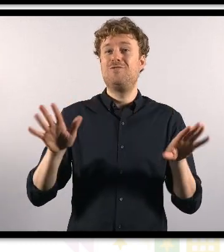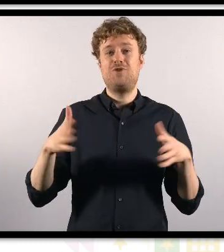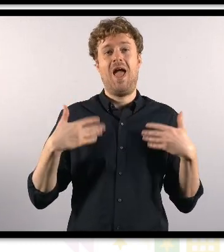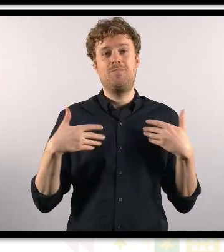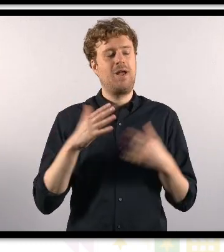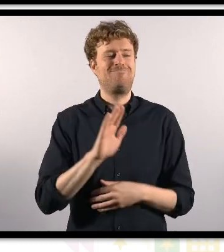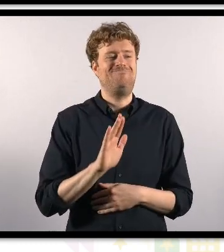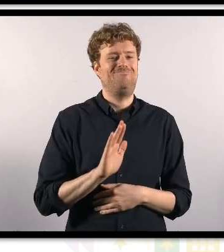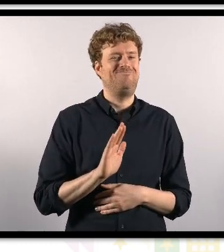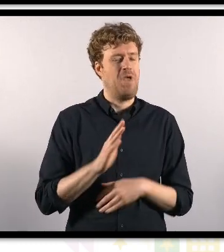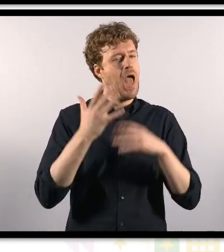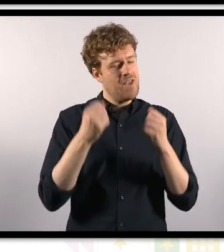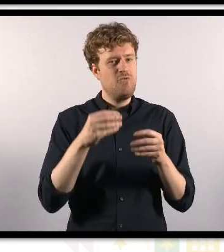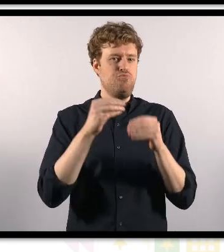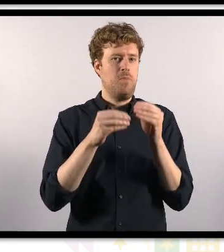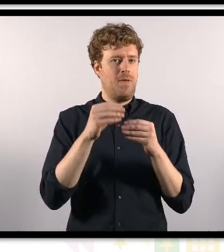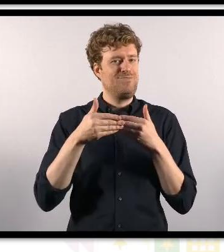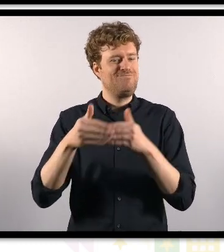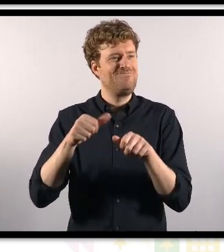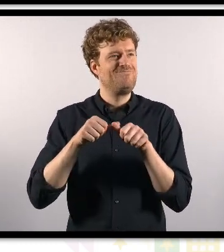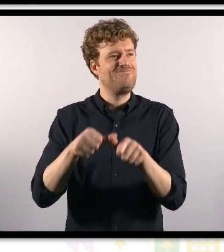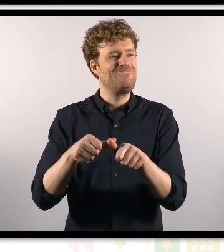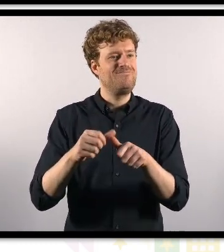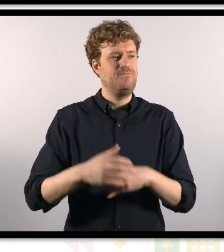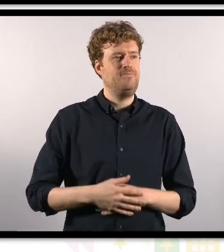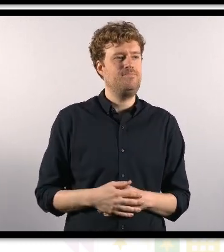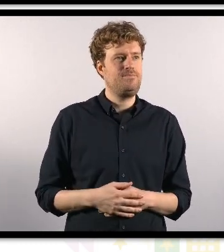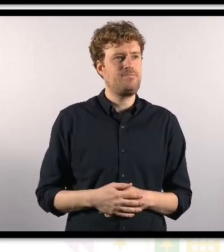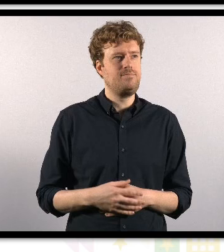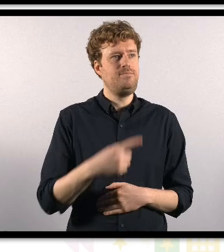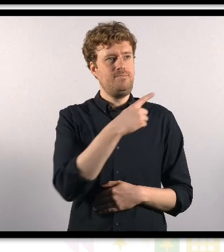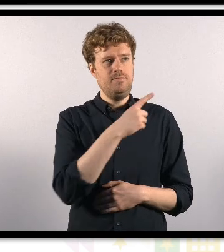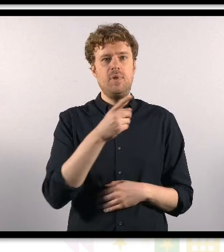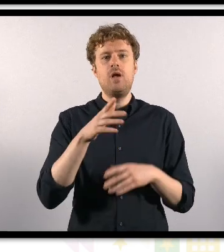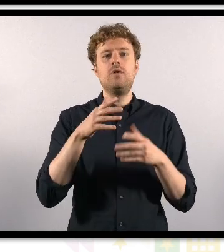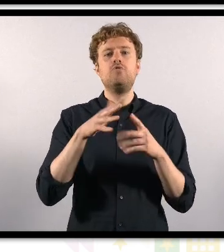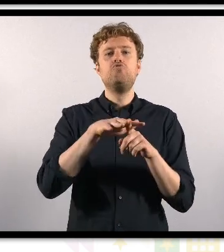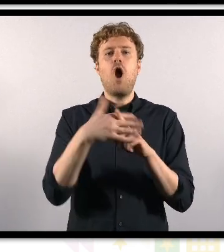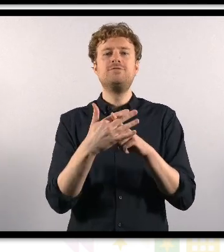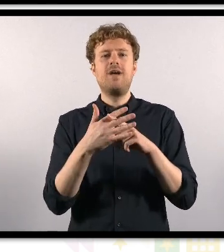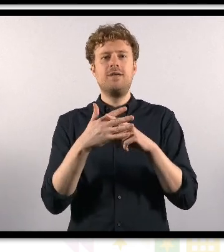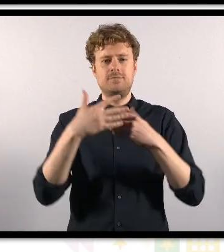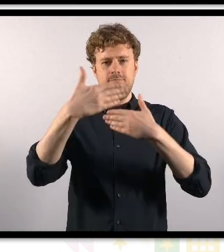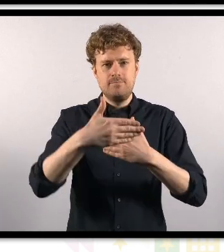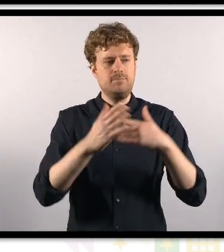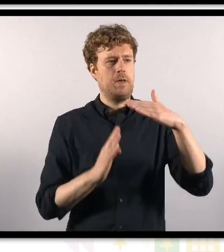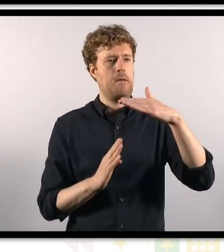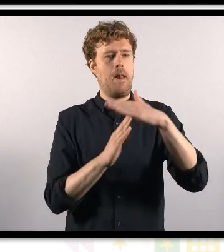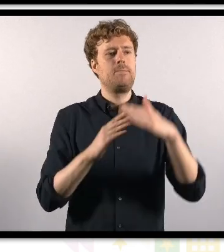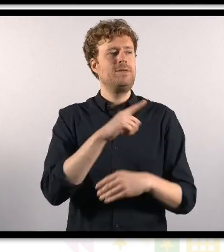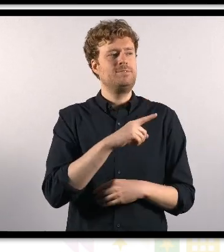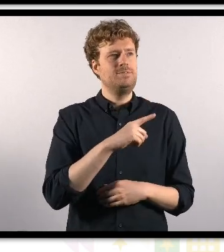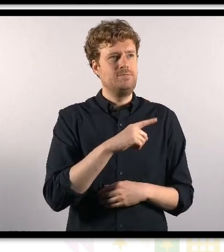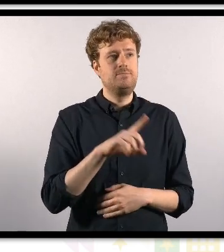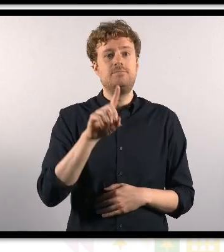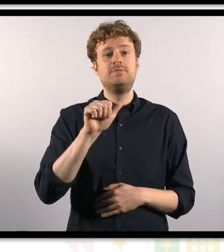checkout API as an example, it has 3,000 spans. And there are use cases that I've seen where we have 8,000 spans per request. So